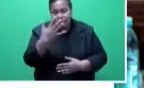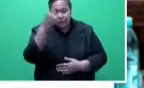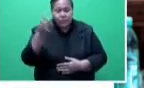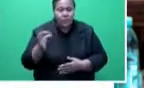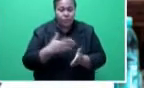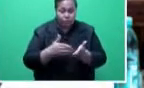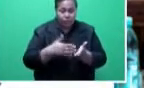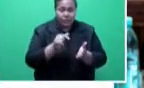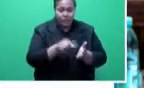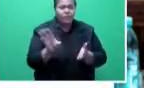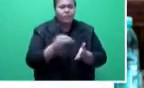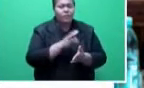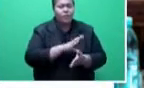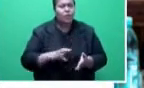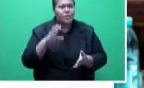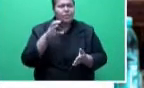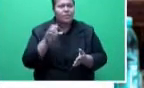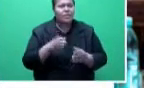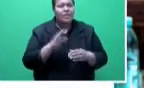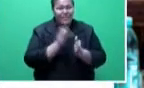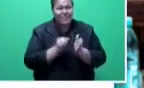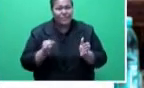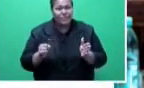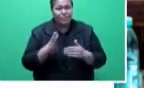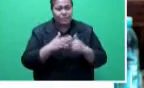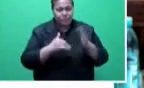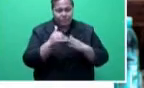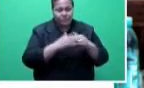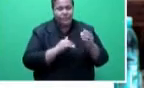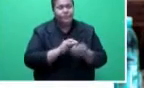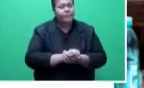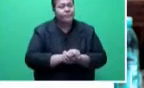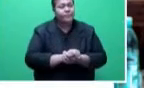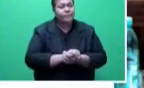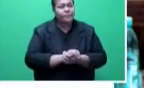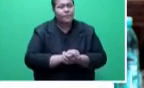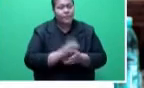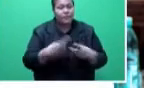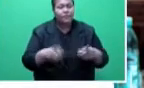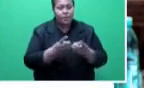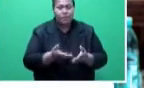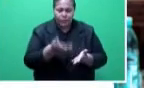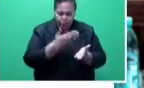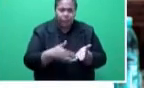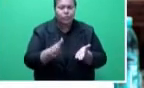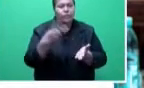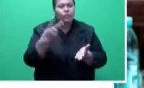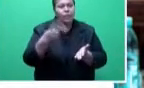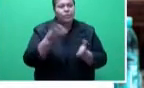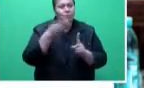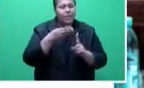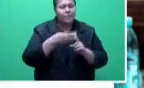were for the commercial and industrial buildings. The department granted 12 major building approvals with a total value